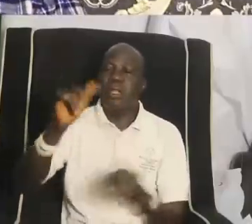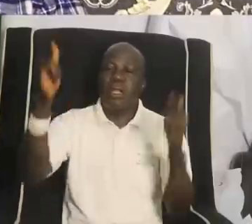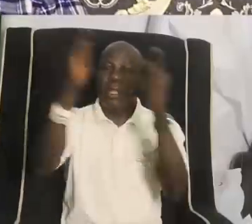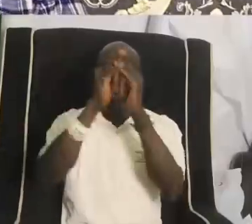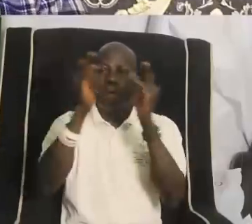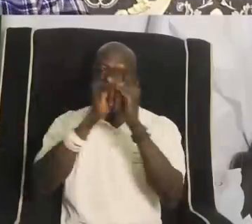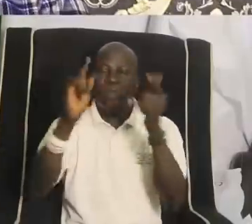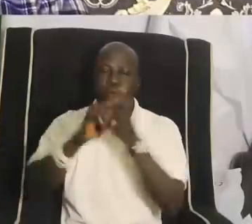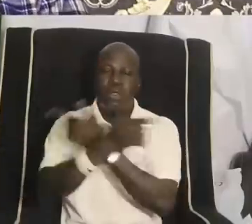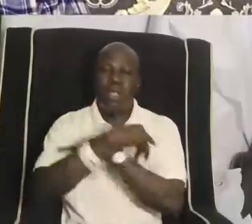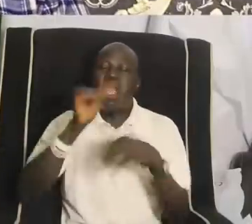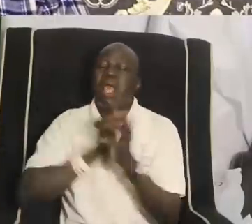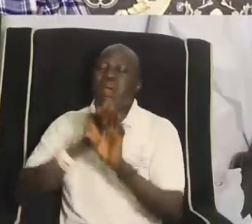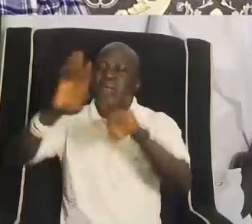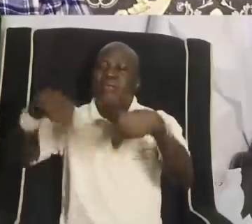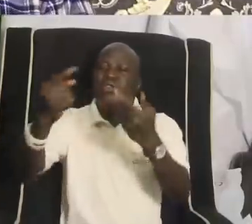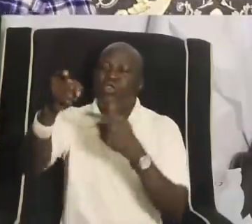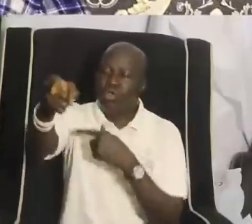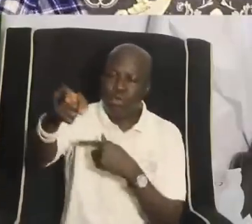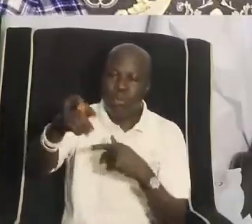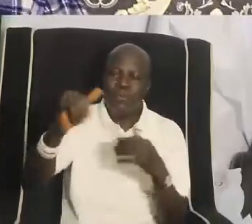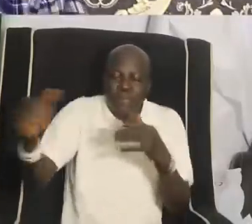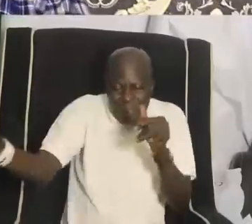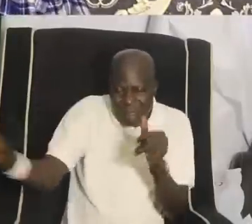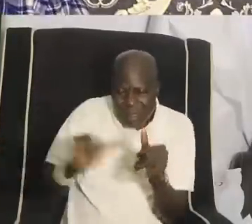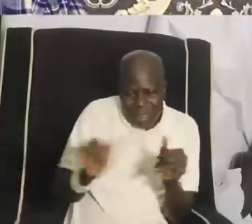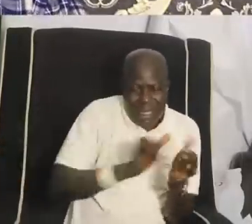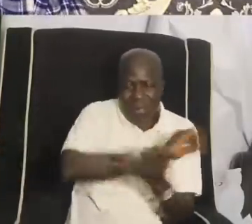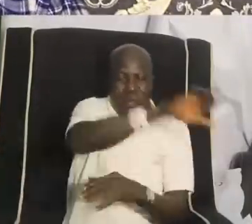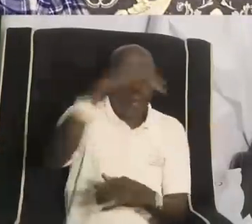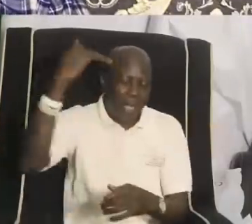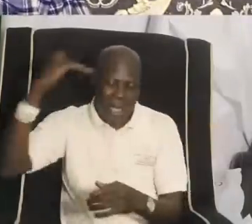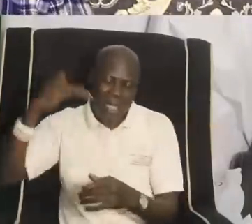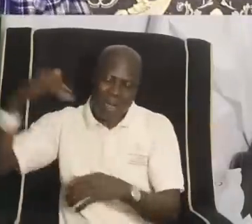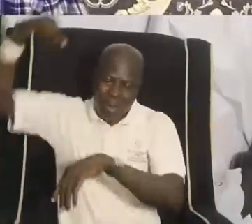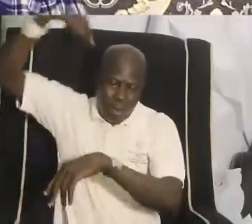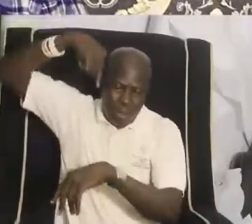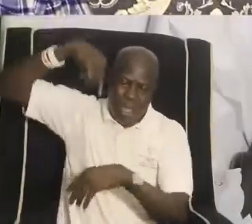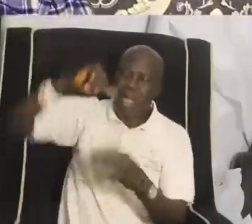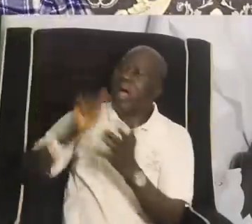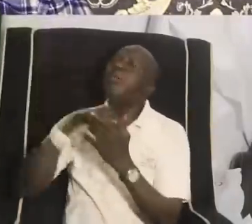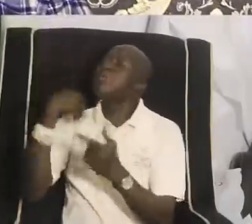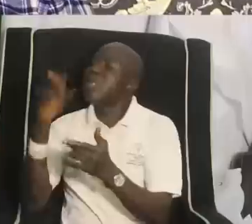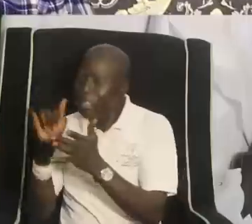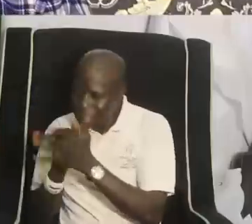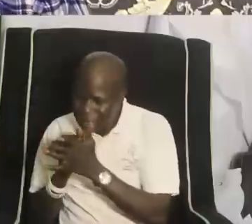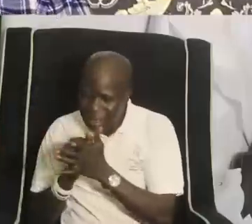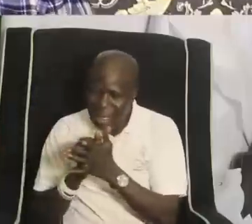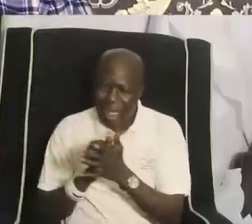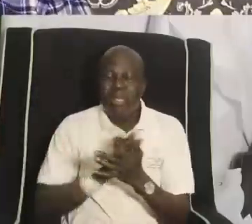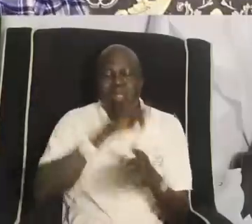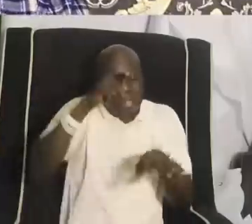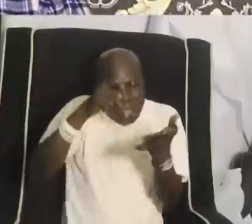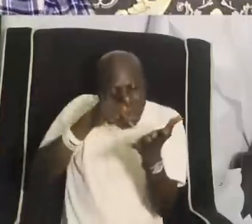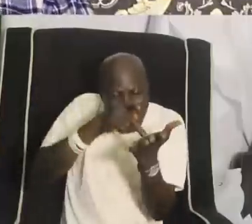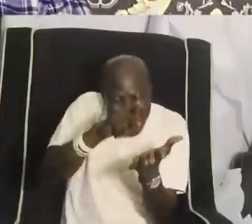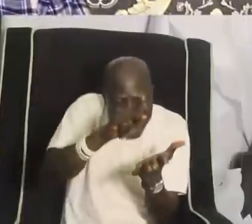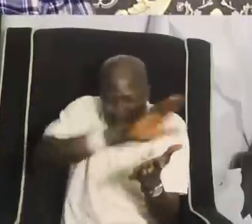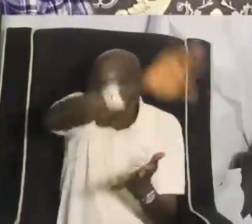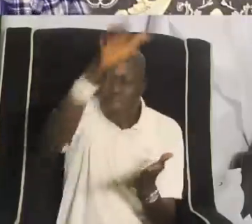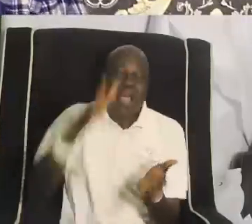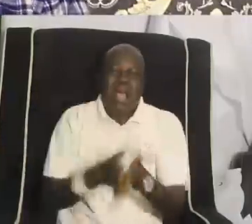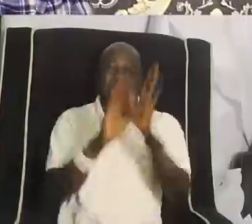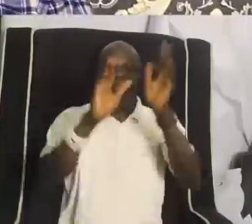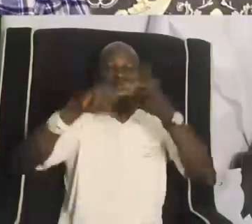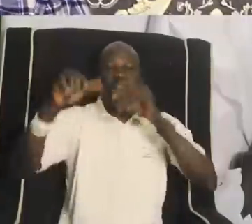As the Fuapa is being powerful, I will give it to back you. Also, at the headquarters, and say, I say, and me too, Dorogolo, that evil